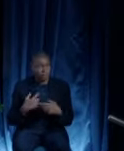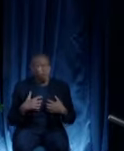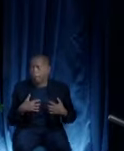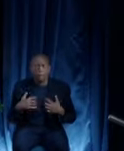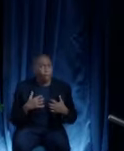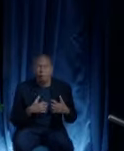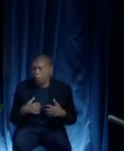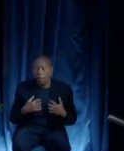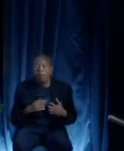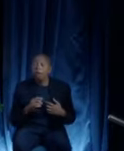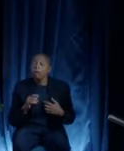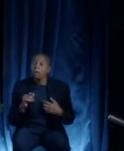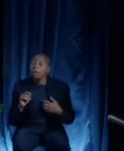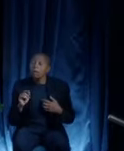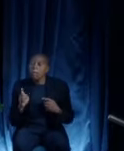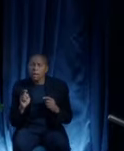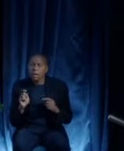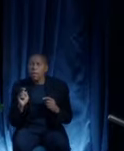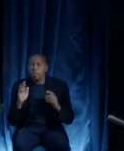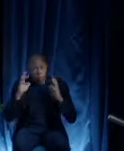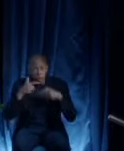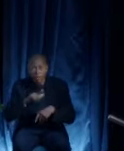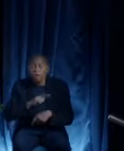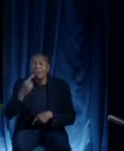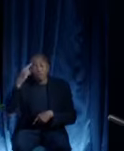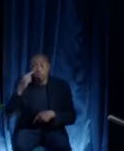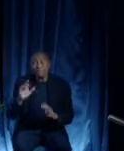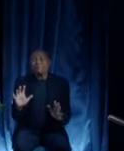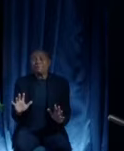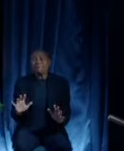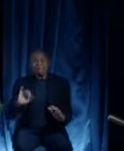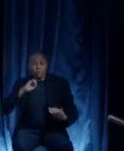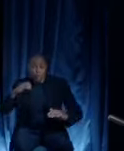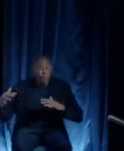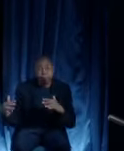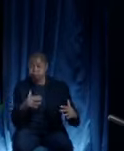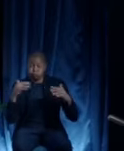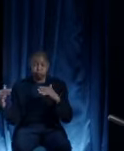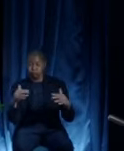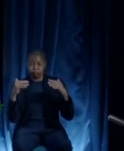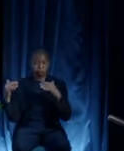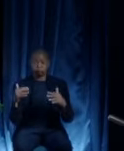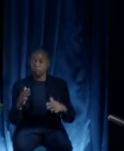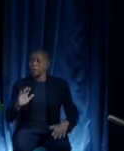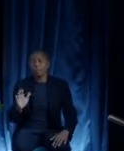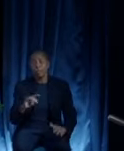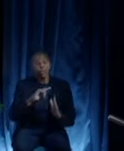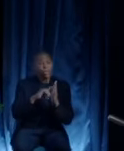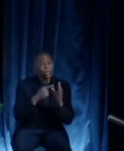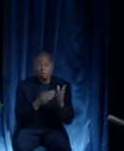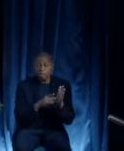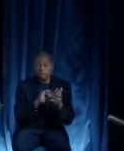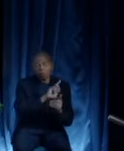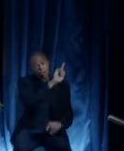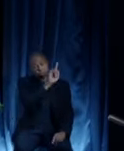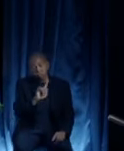what they had feared was that there'd be a civil war or that there'd be a foreign intervention, and instead there's nothing. There's nothing.